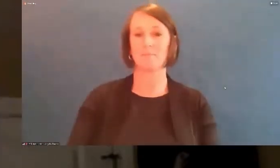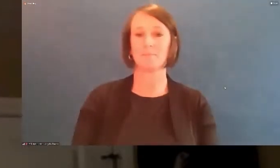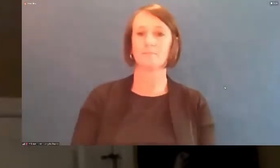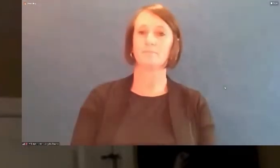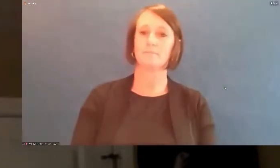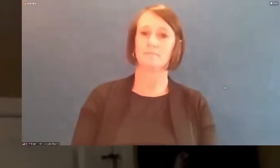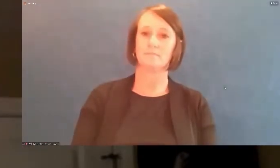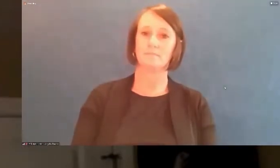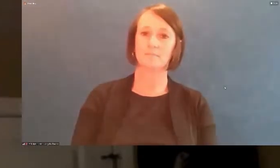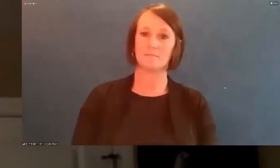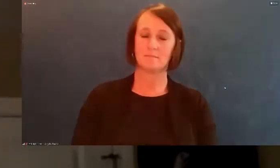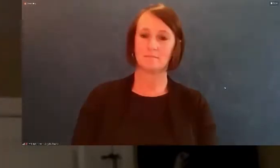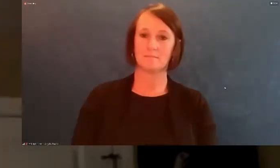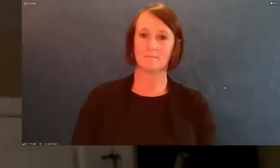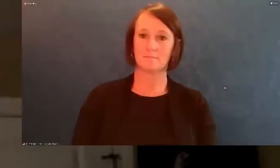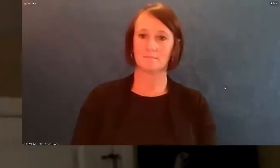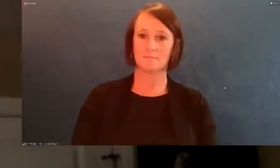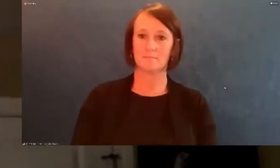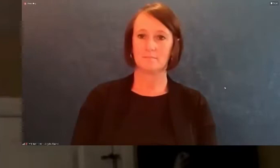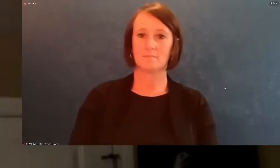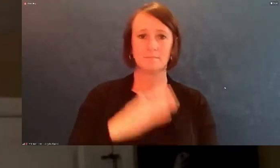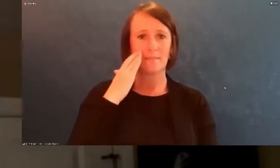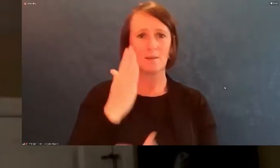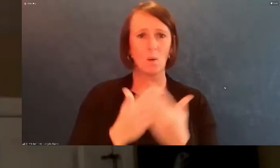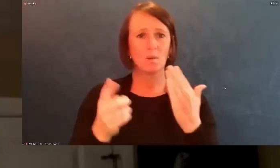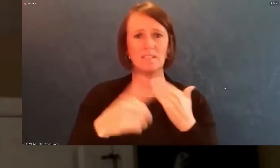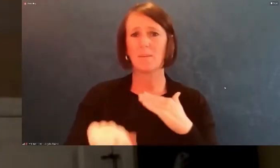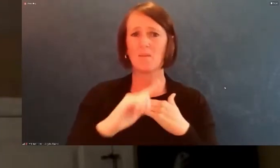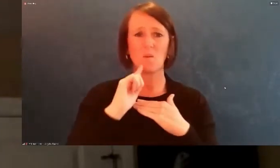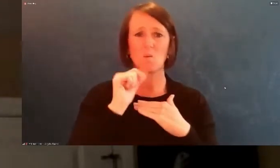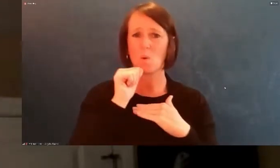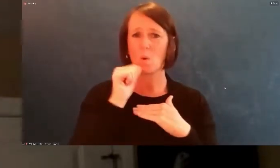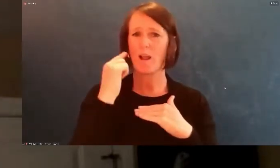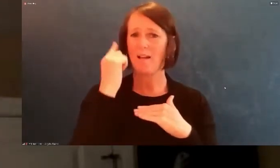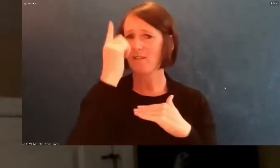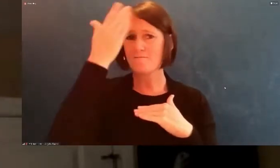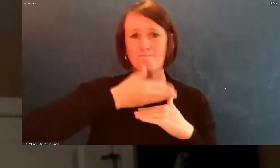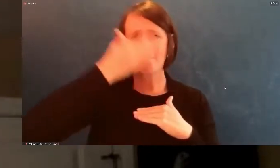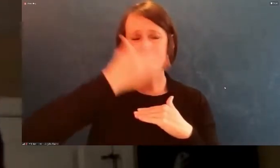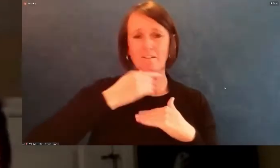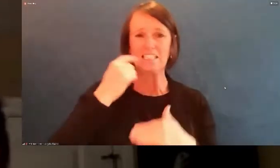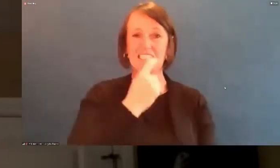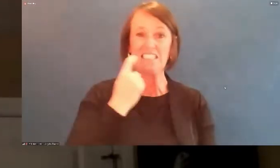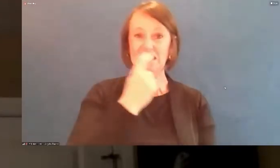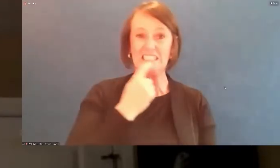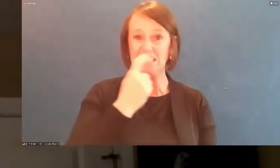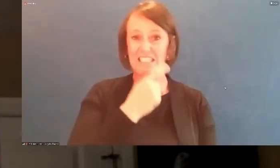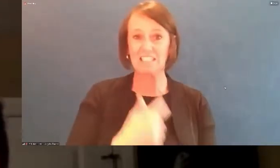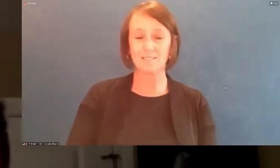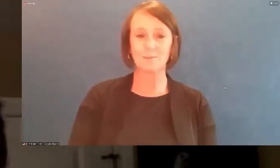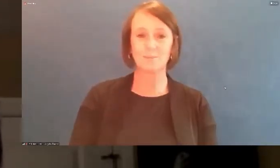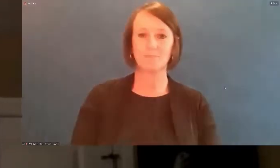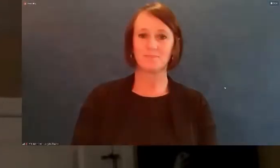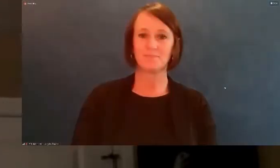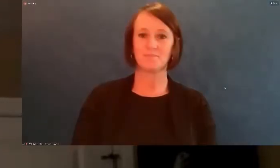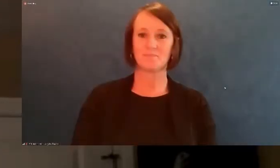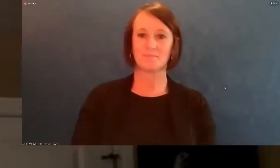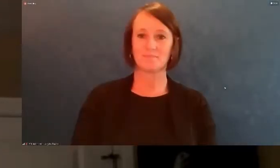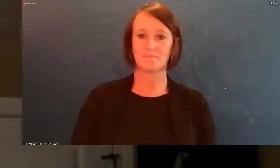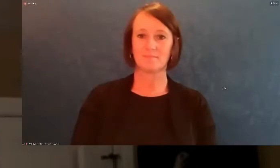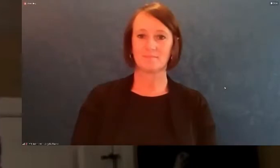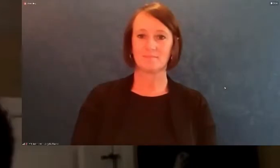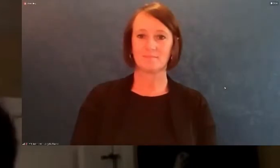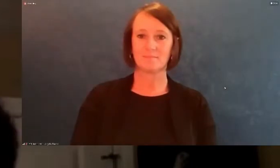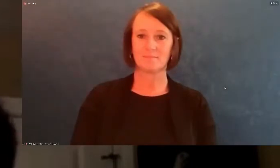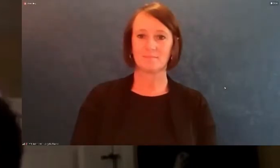I know some of you are missing your front teeth. I understand that. I empathize with you because where we're from, they say we're home of the rough and ruthless and the tough and toothless,